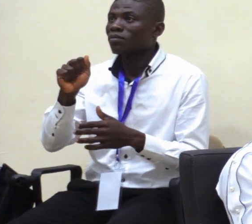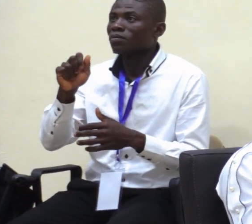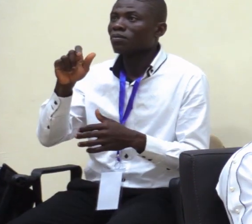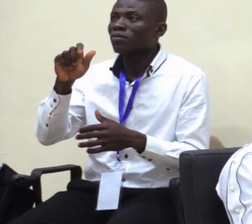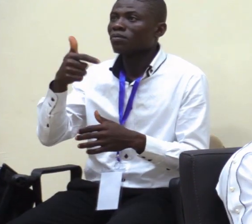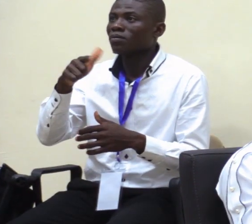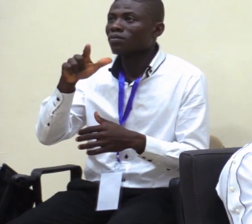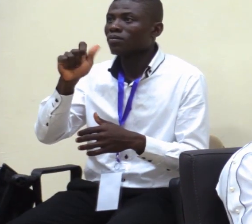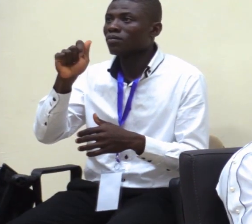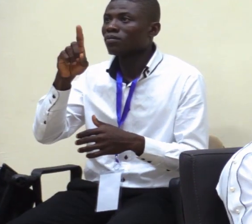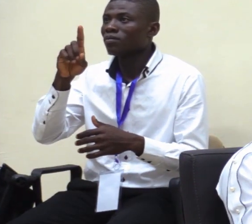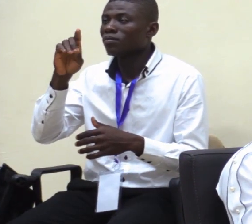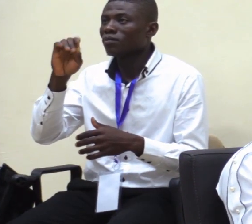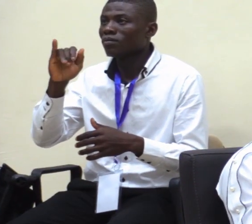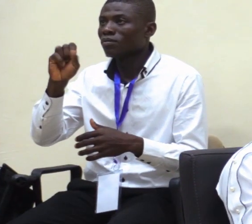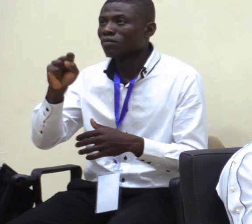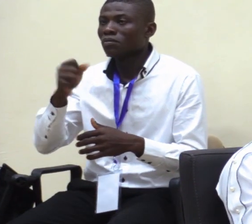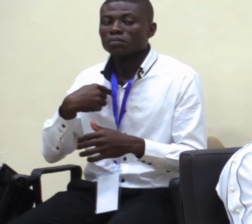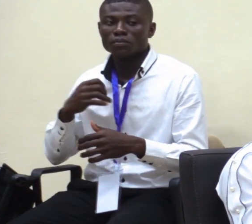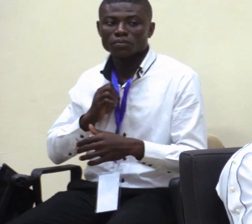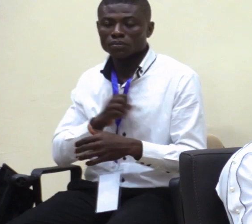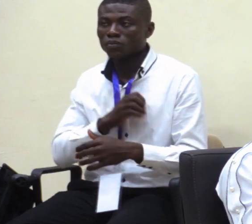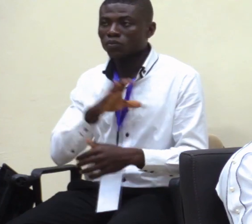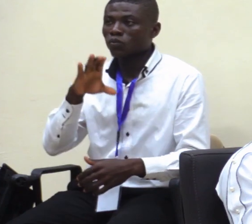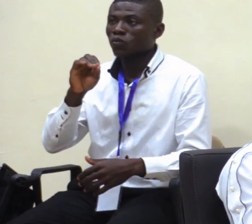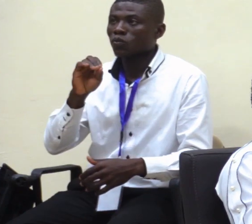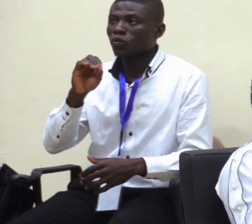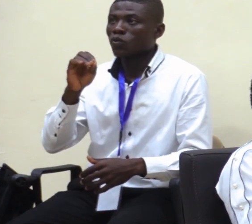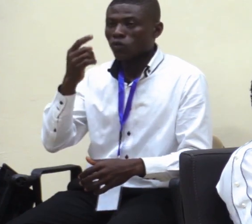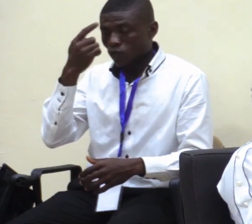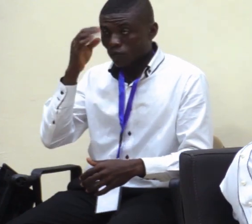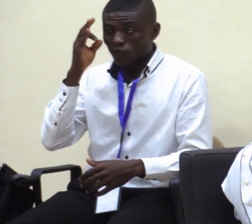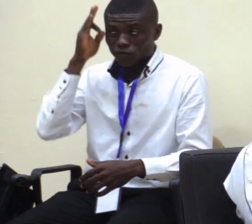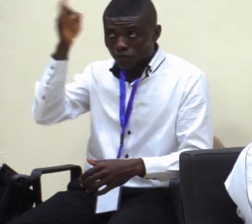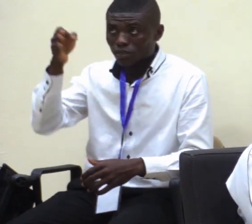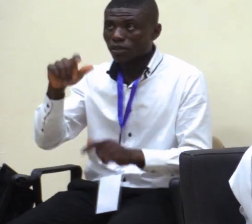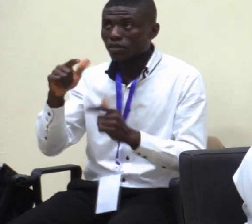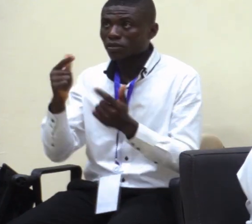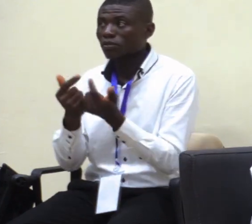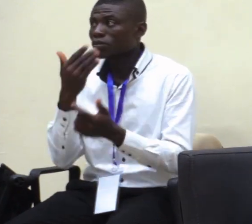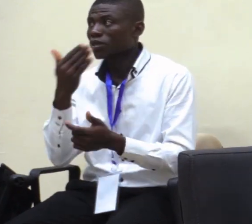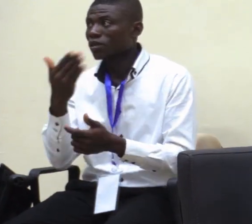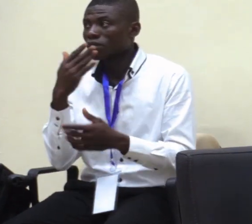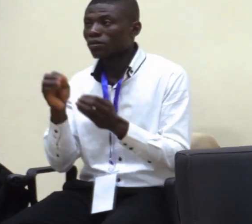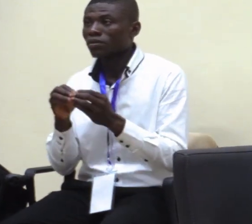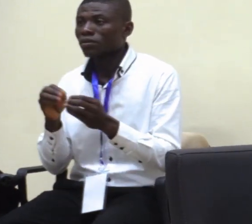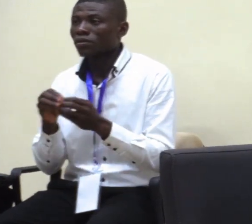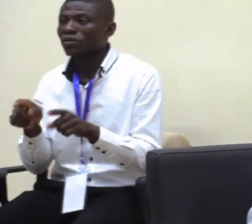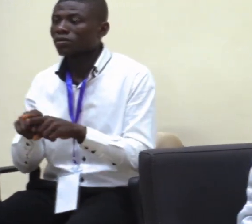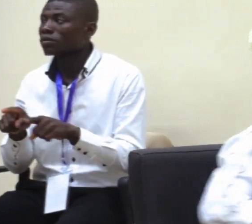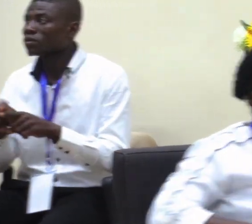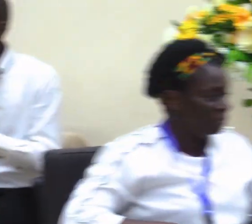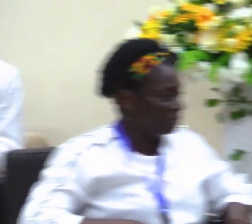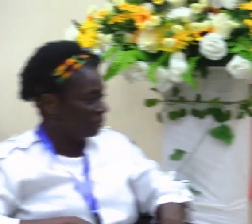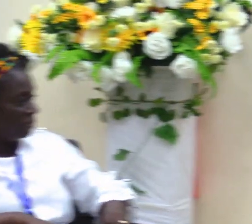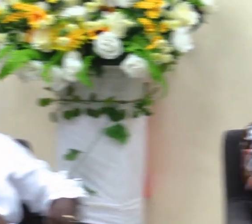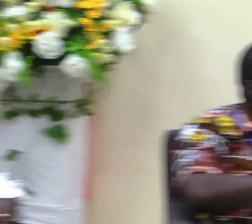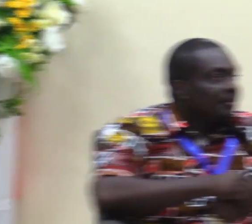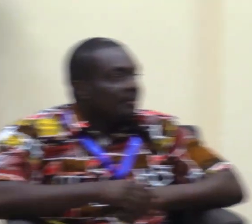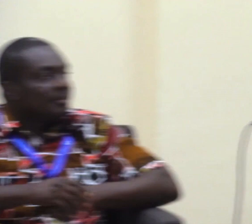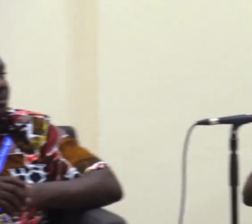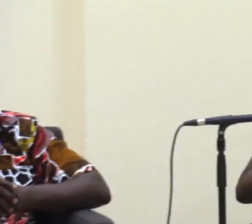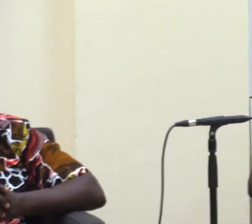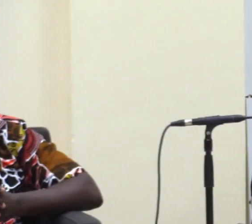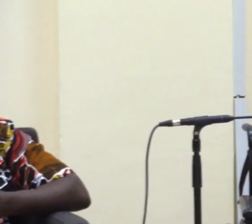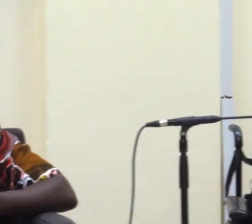I'm representing the Executive Director for Hope for Future Generations. Thank you. Thank you all so